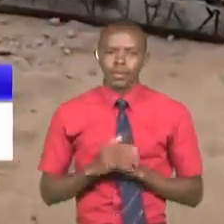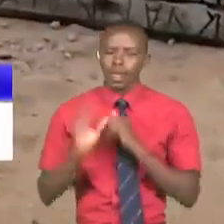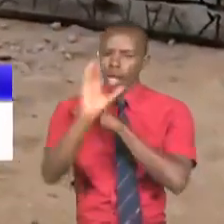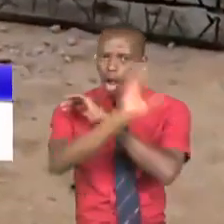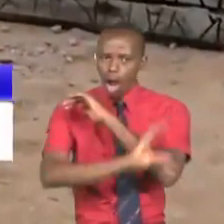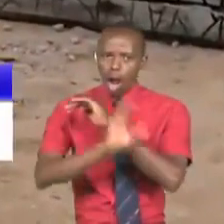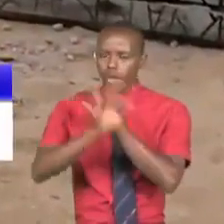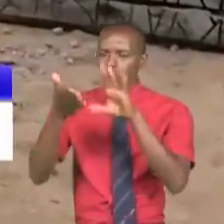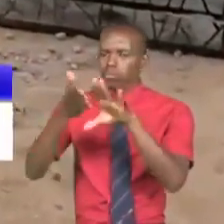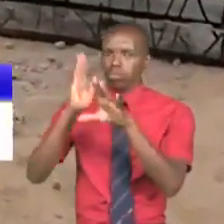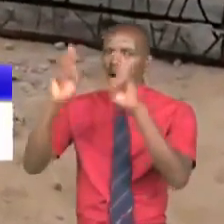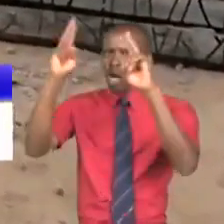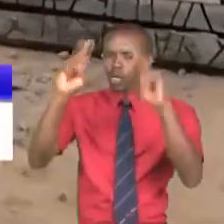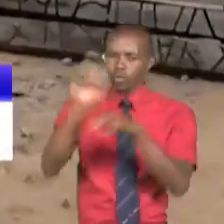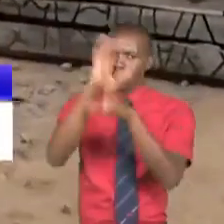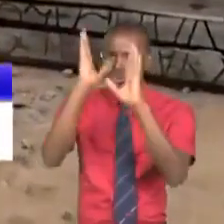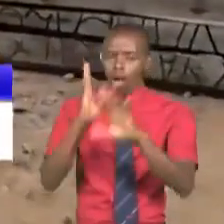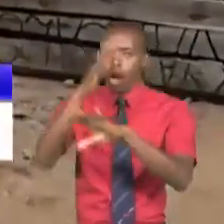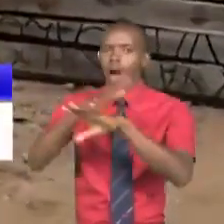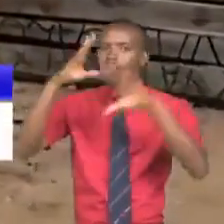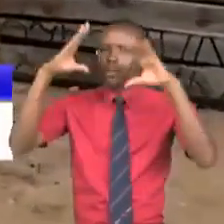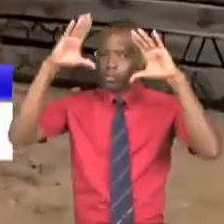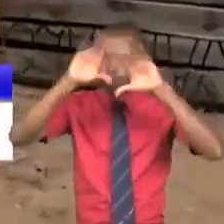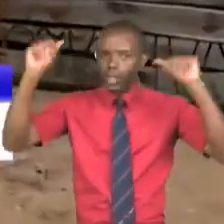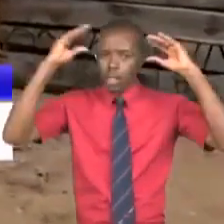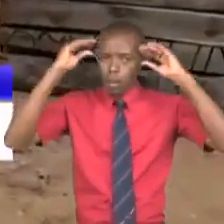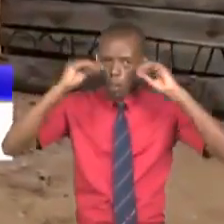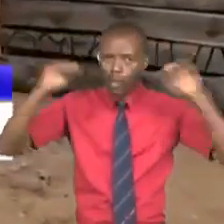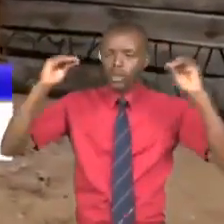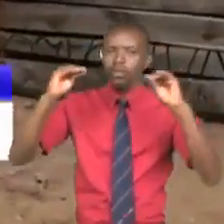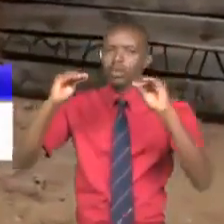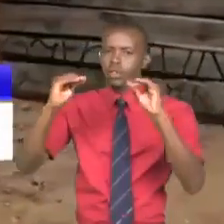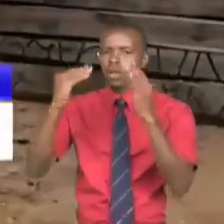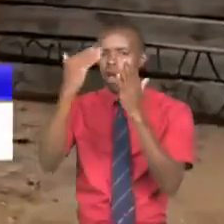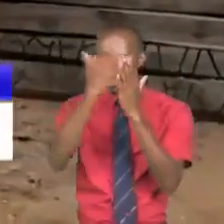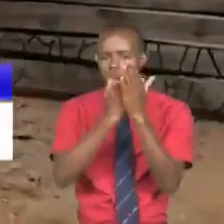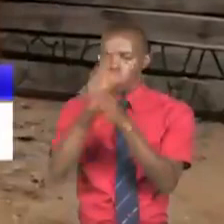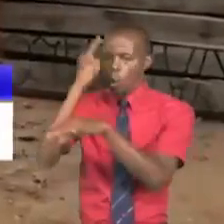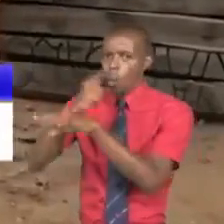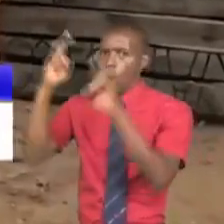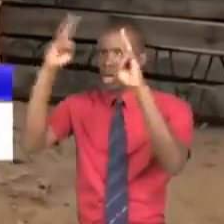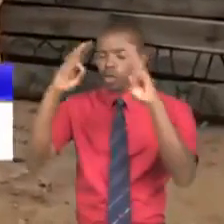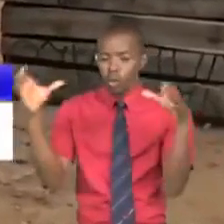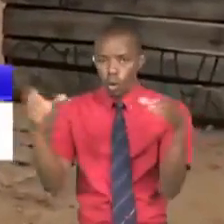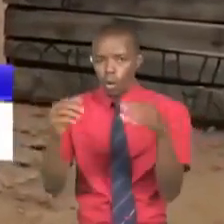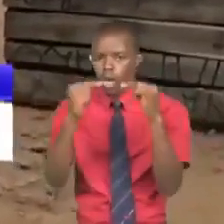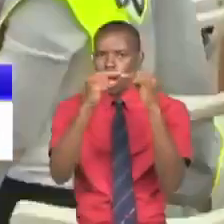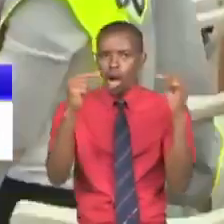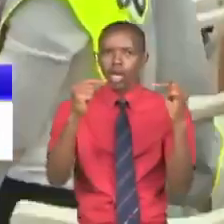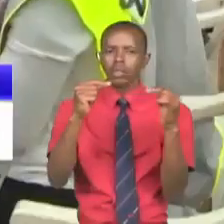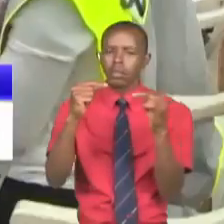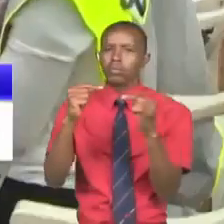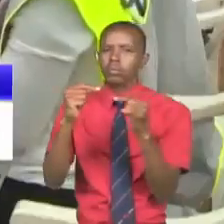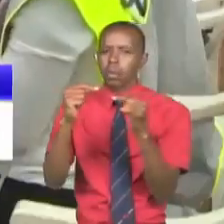Countries pulled out of the international observers a day after President Museveni issued a statement warning the international community against interference